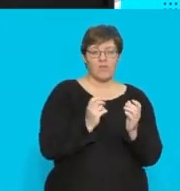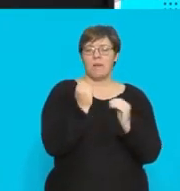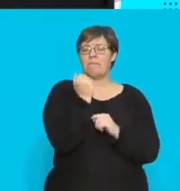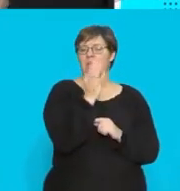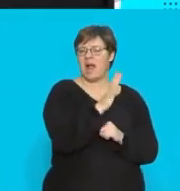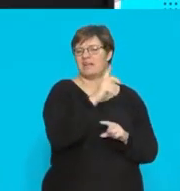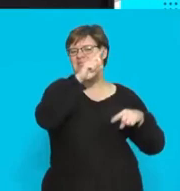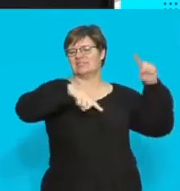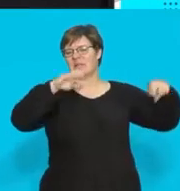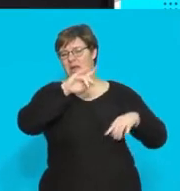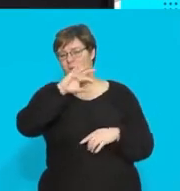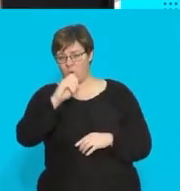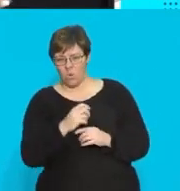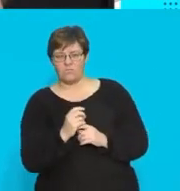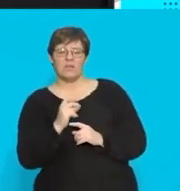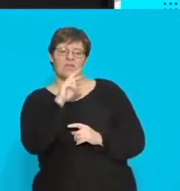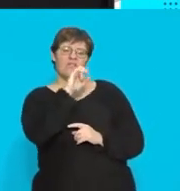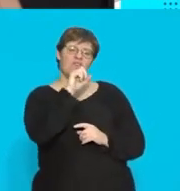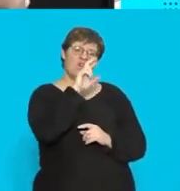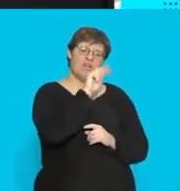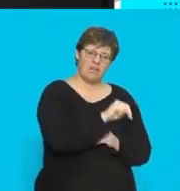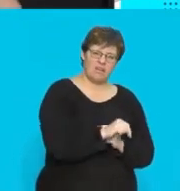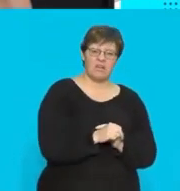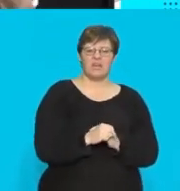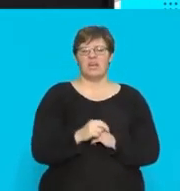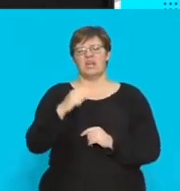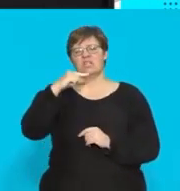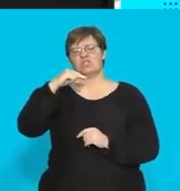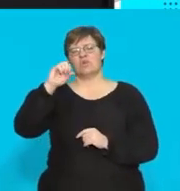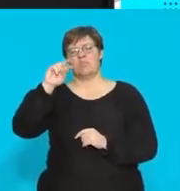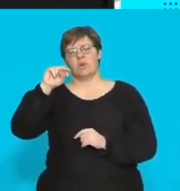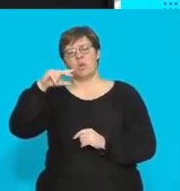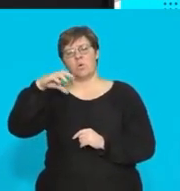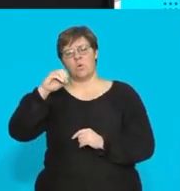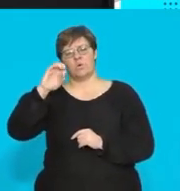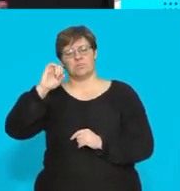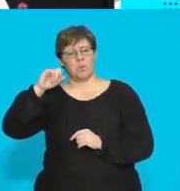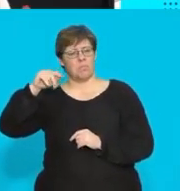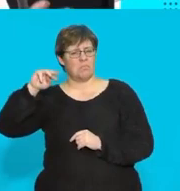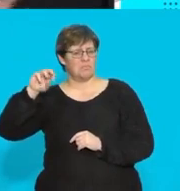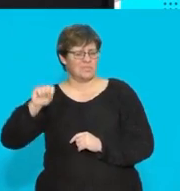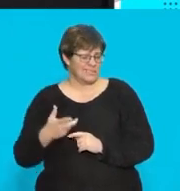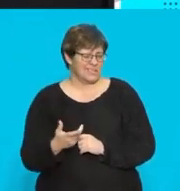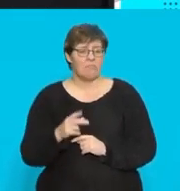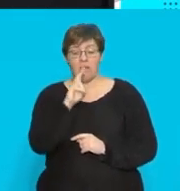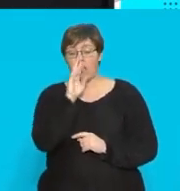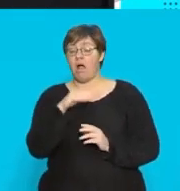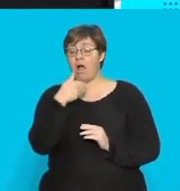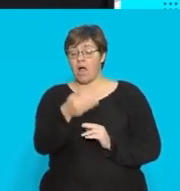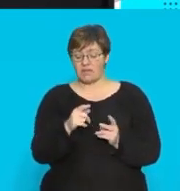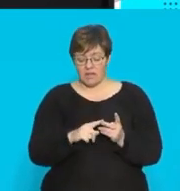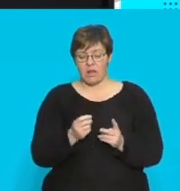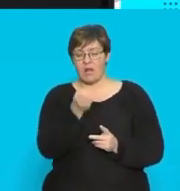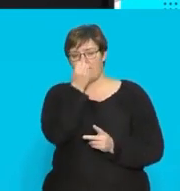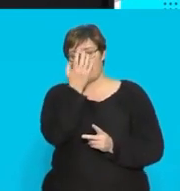before on plant biodiversity, when we looked at the fern, angiosperms, gymnosperms, etc. And the section we're going to look